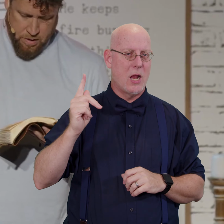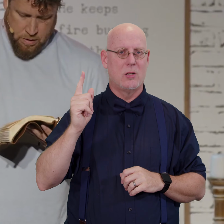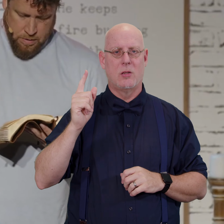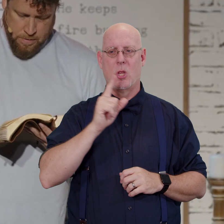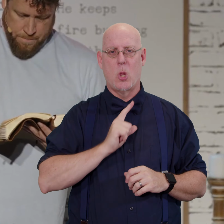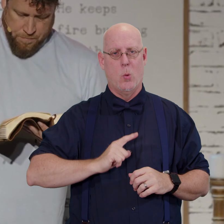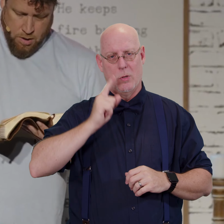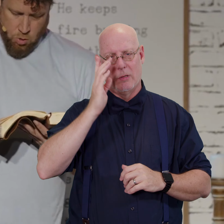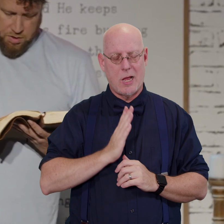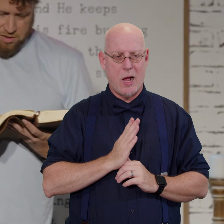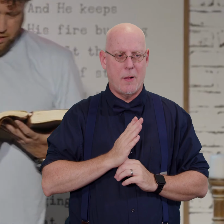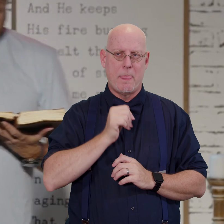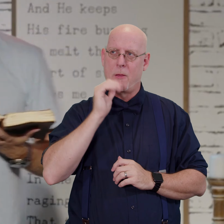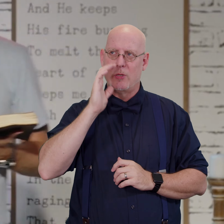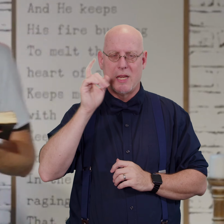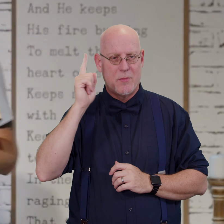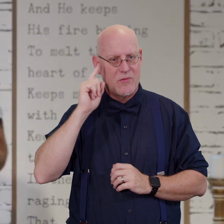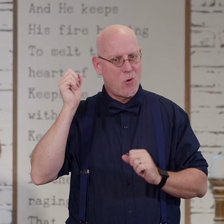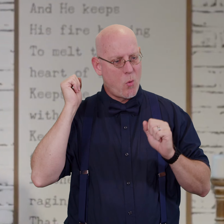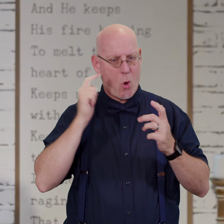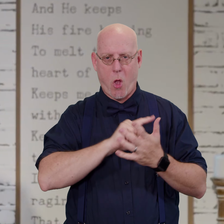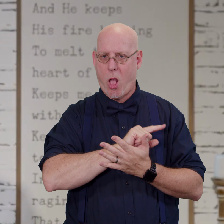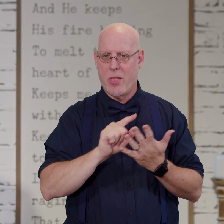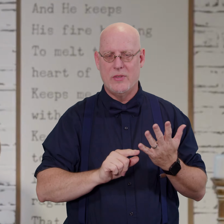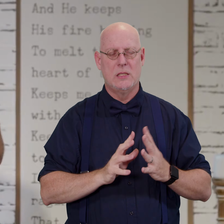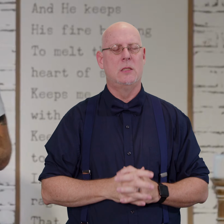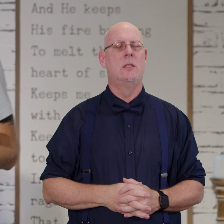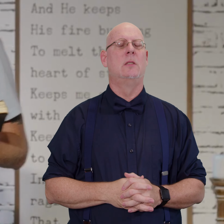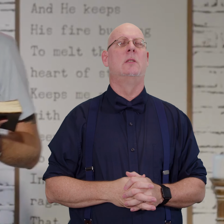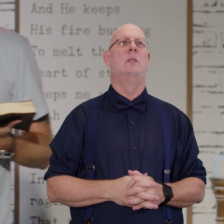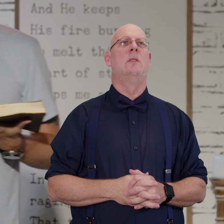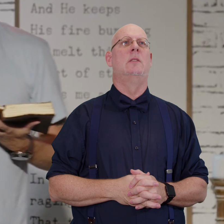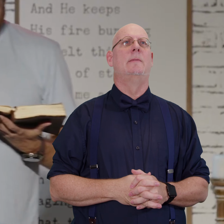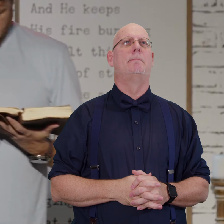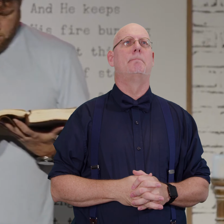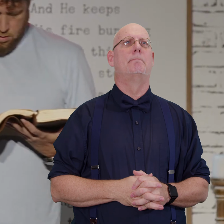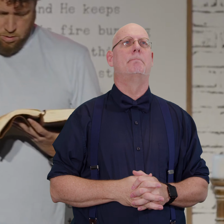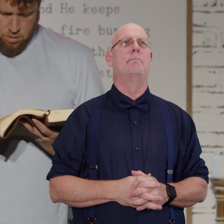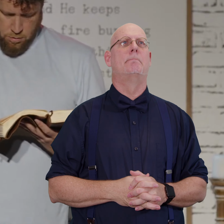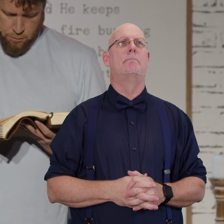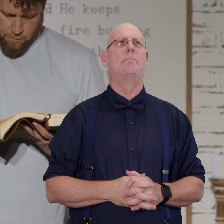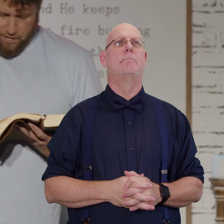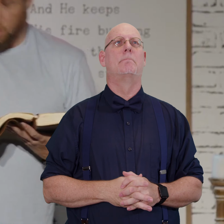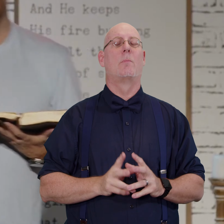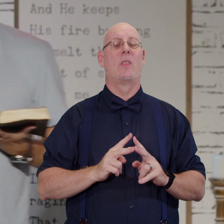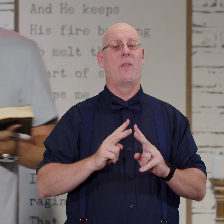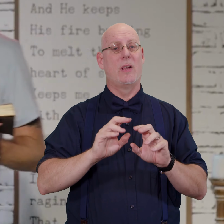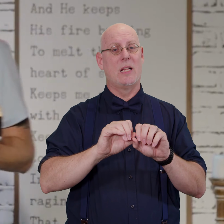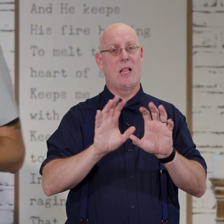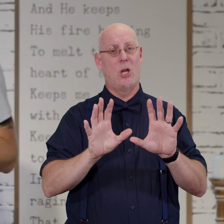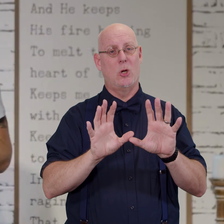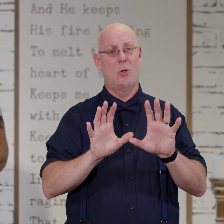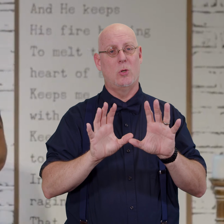God, nor seek him for all of this. It's very